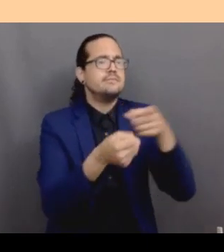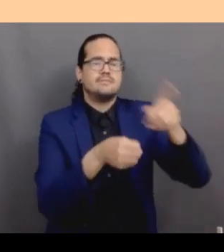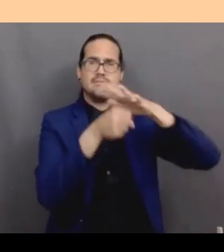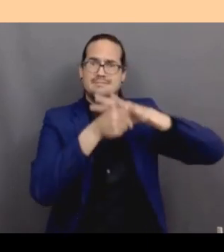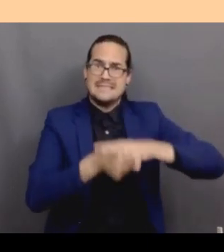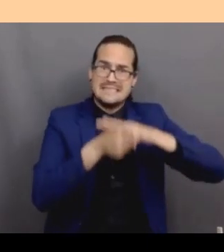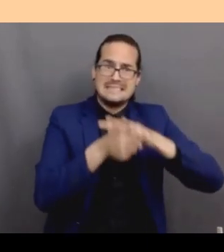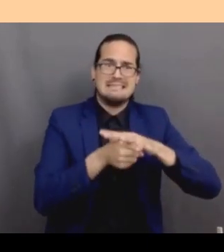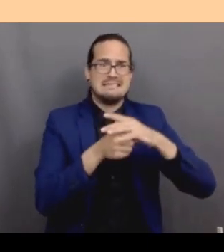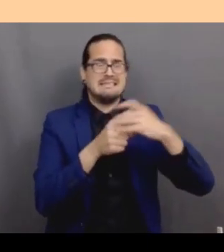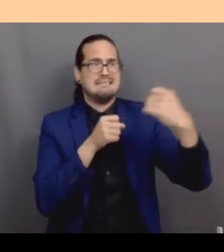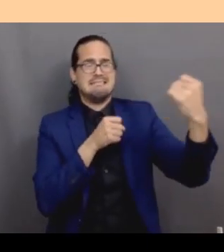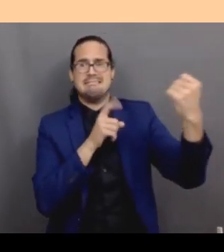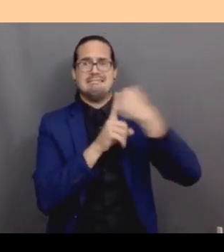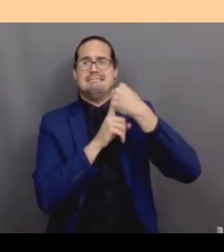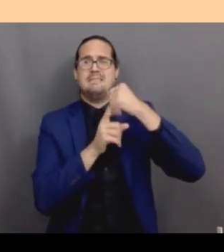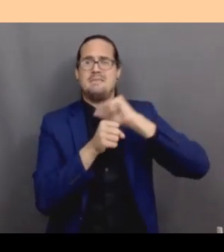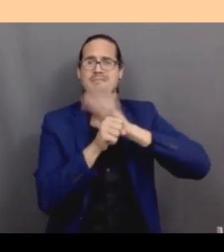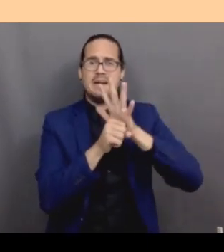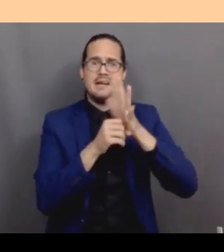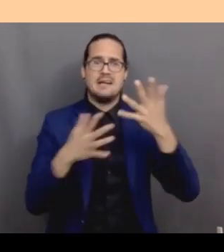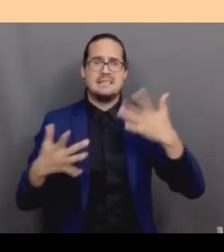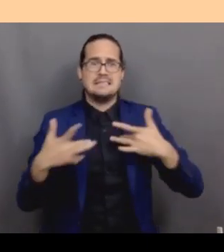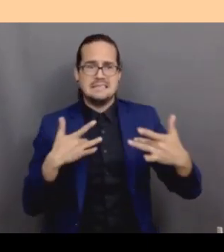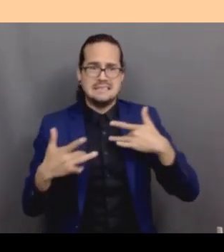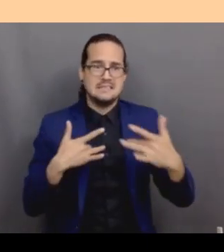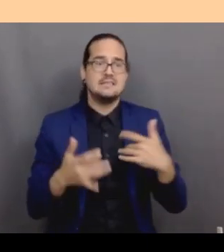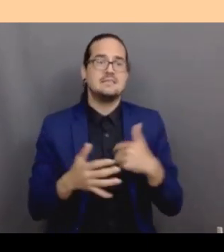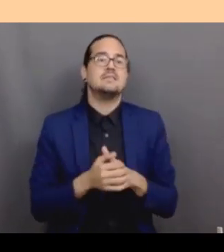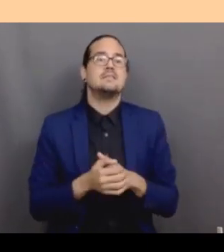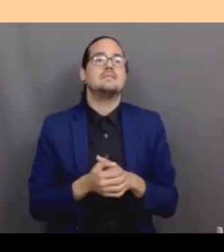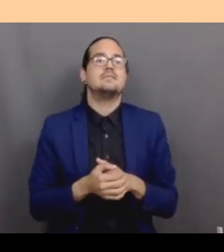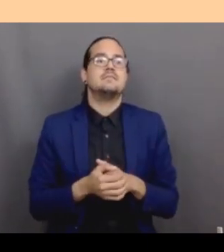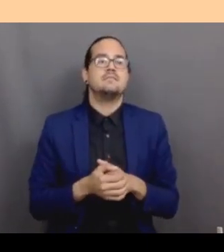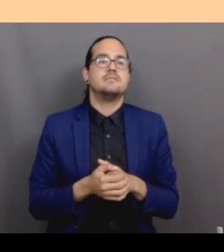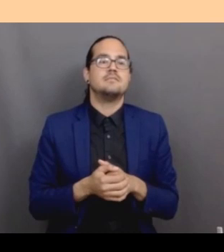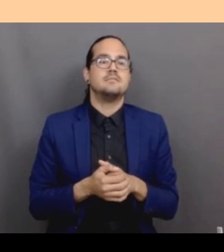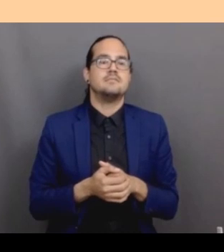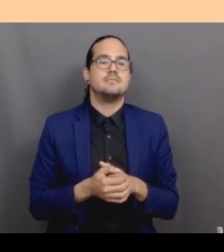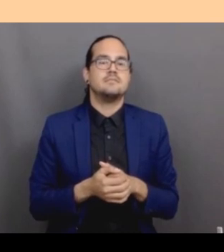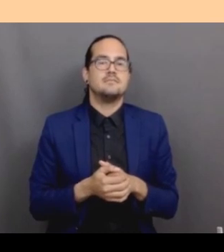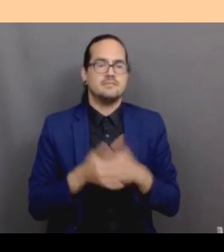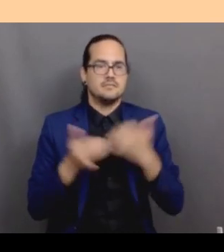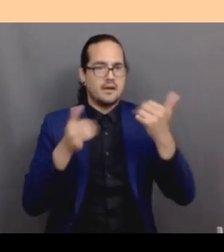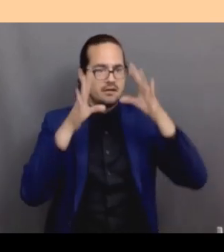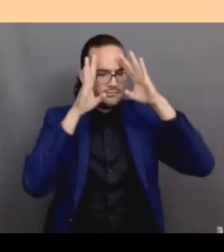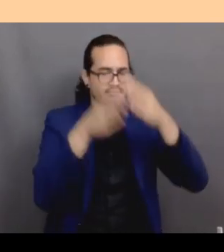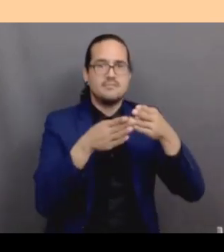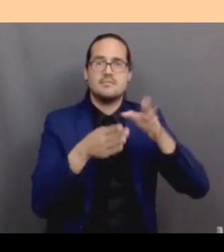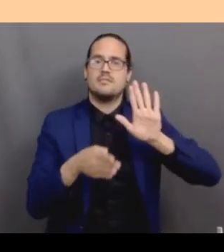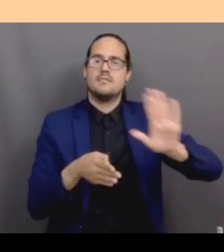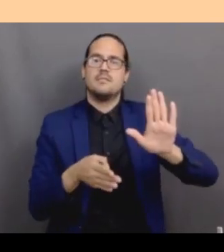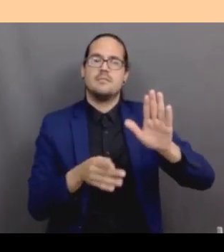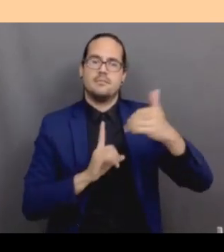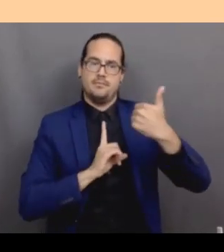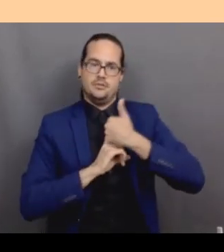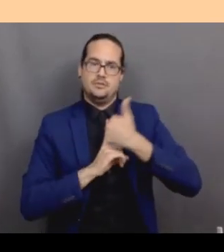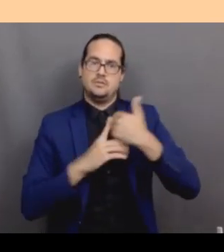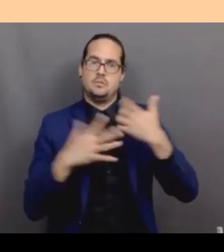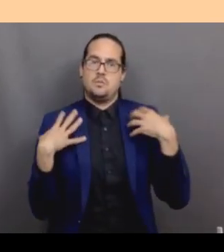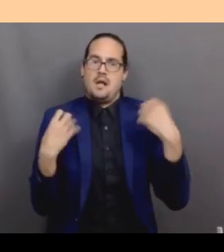and concerns for their personal well-being and the well-being of loved ones at our jail facilities. We're rounding in